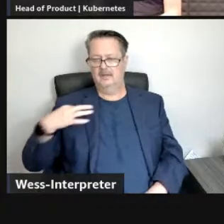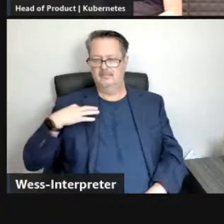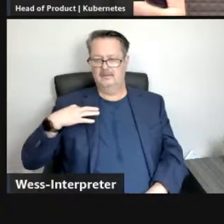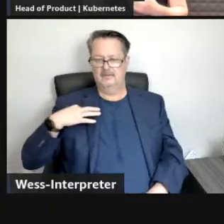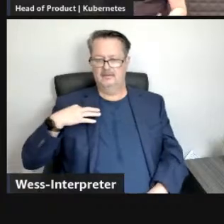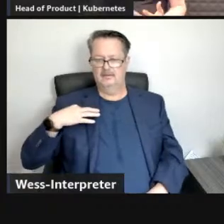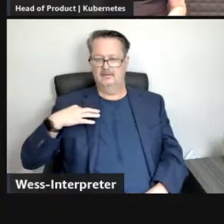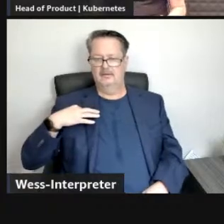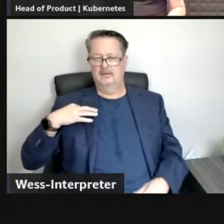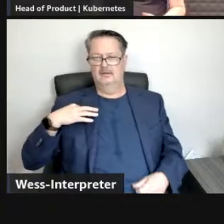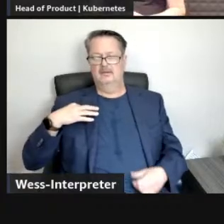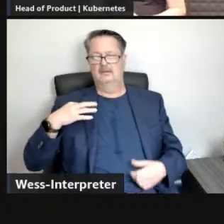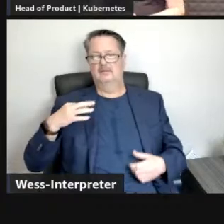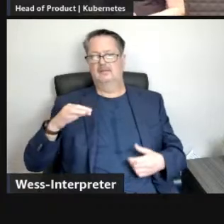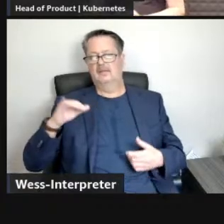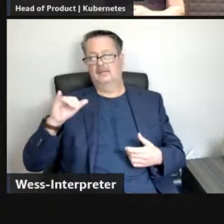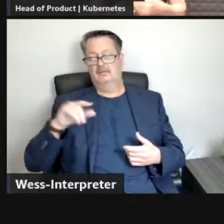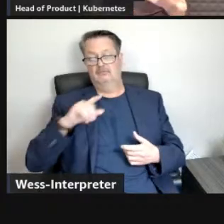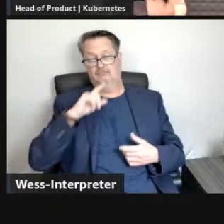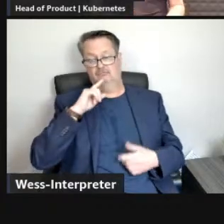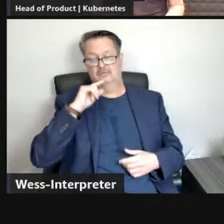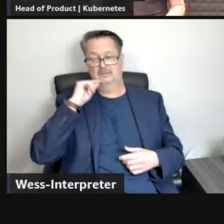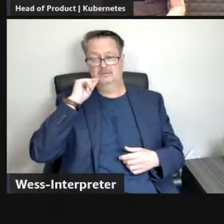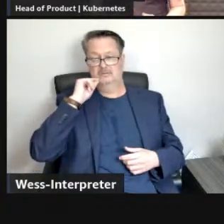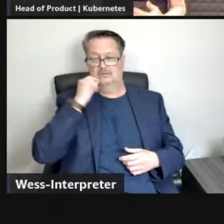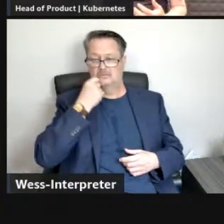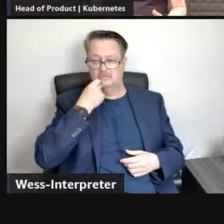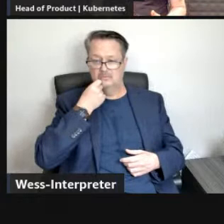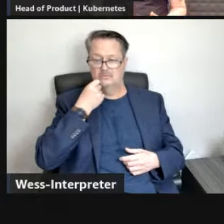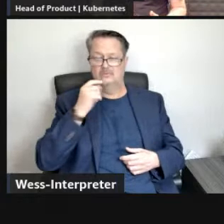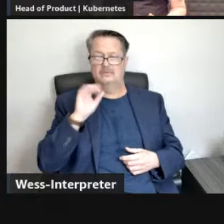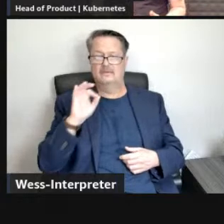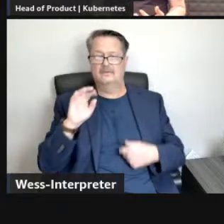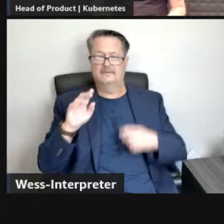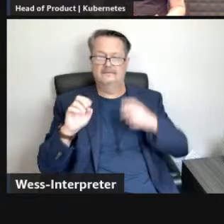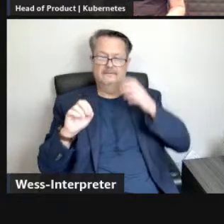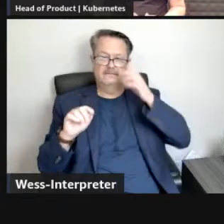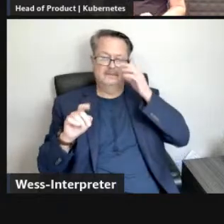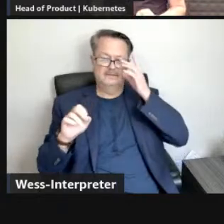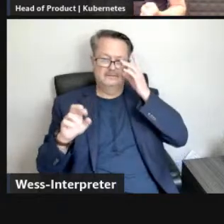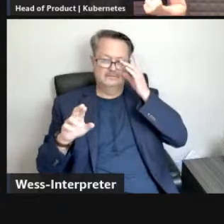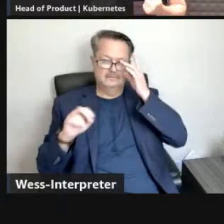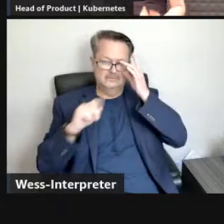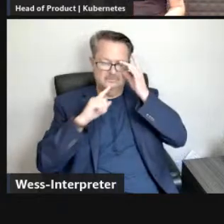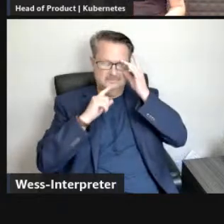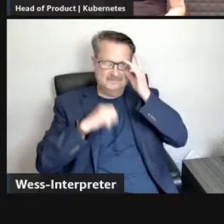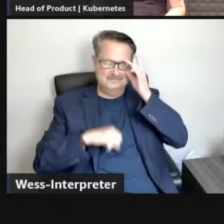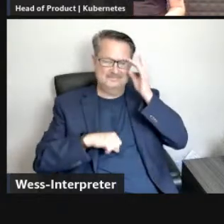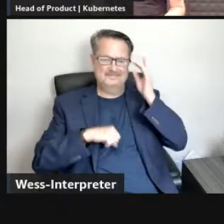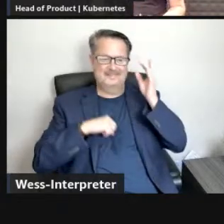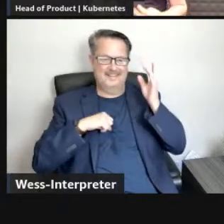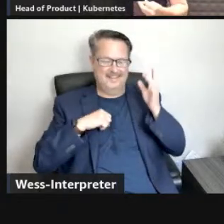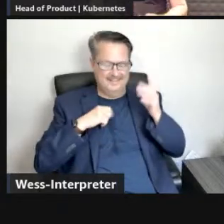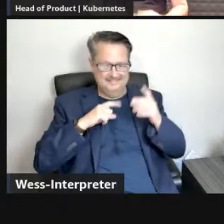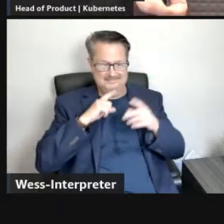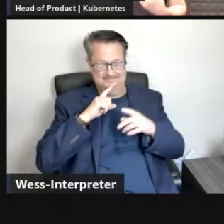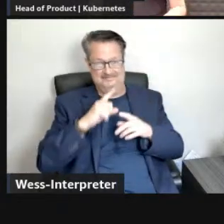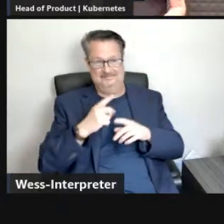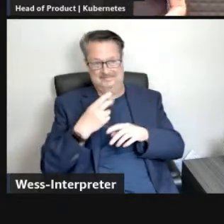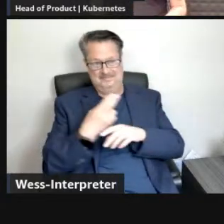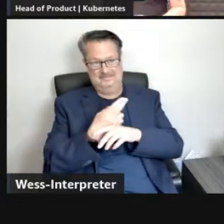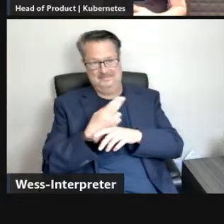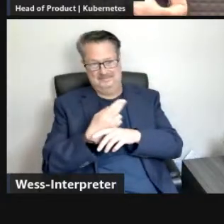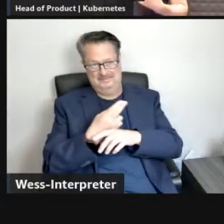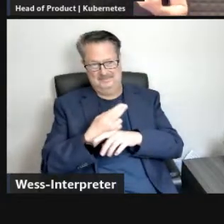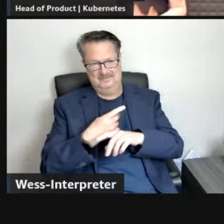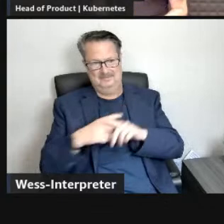Now, this is a really cool feature. It's been out for a little while. We're really proud of this feature, and it's incredibly useful, but it's difficult